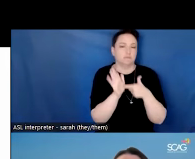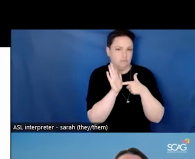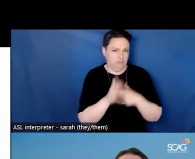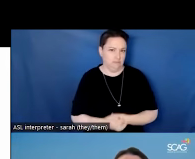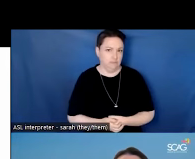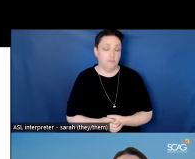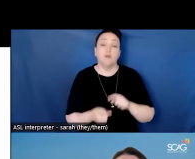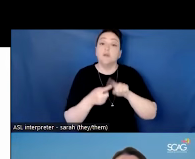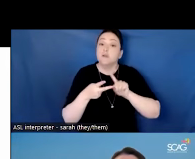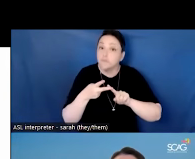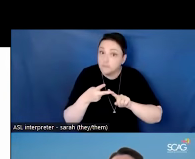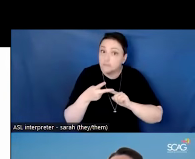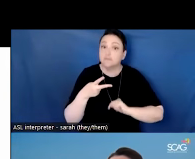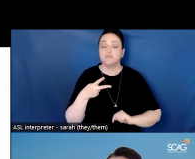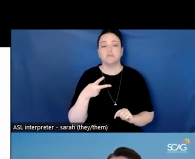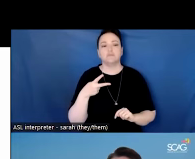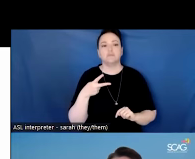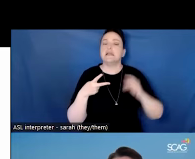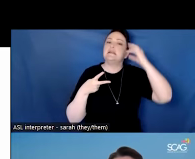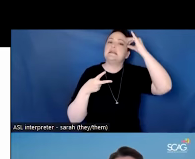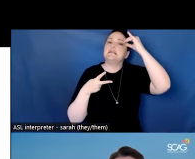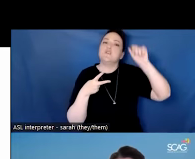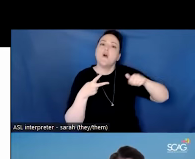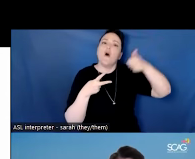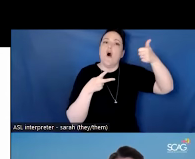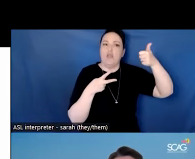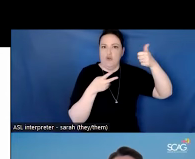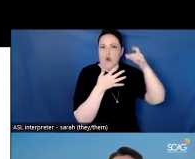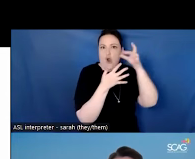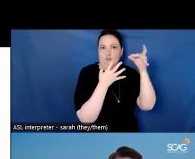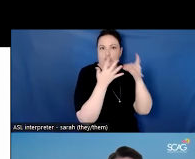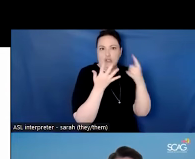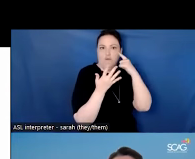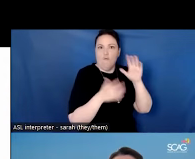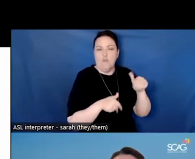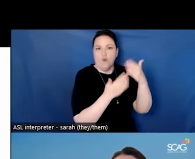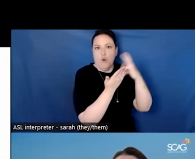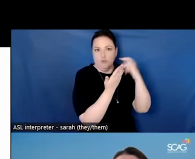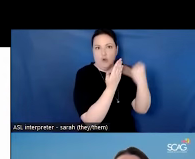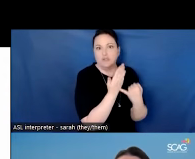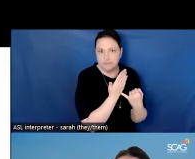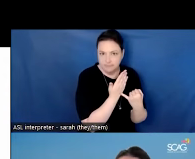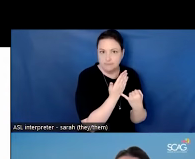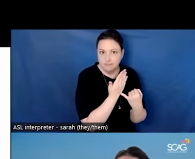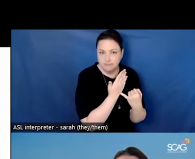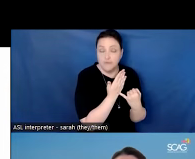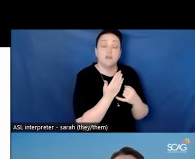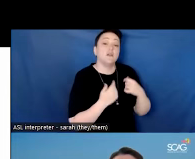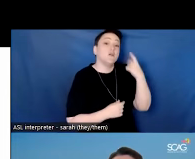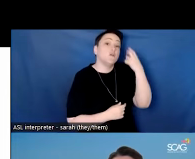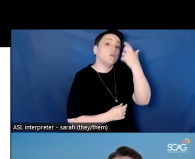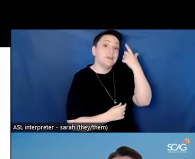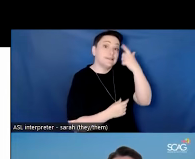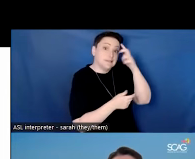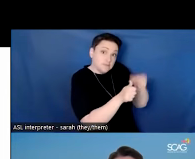or consider some alternative to the proposed project or governmental action. The purpose of those alternatives is also